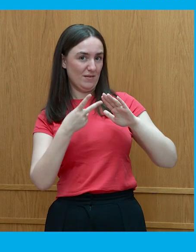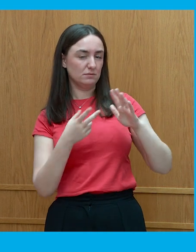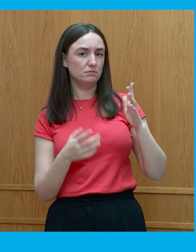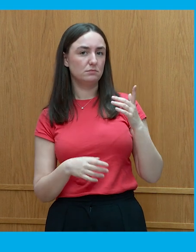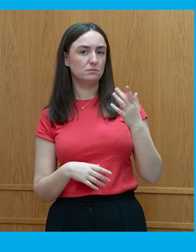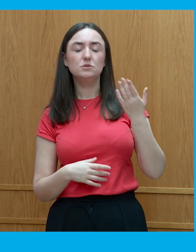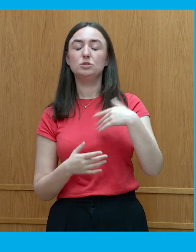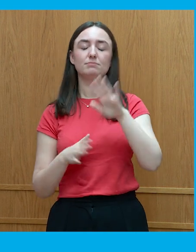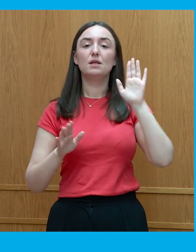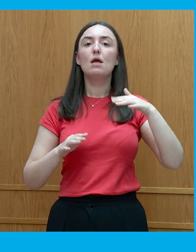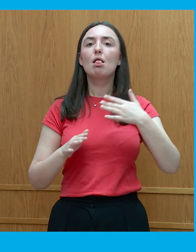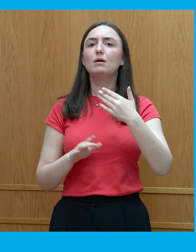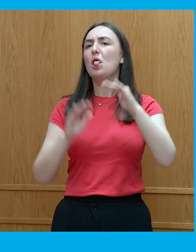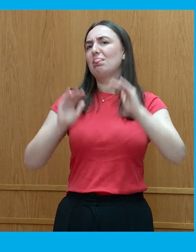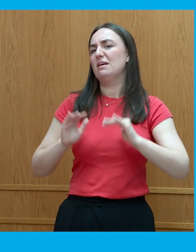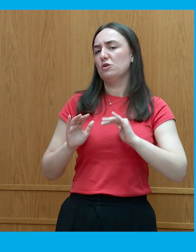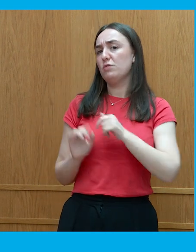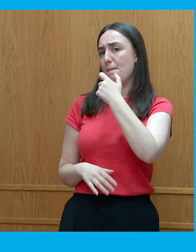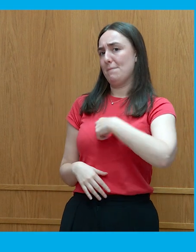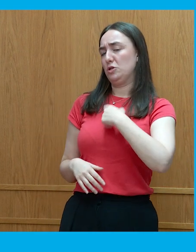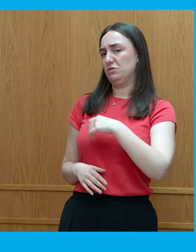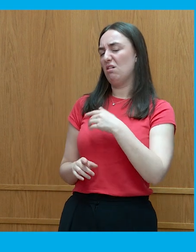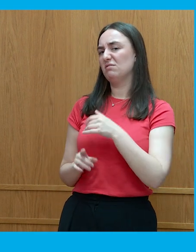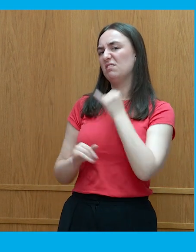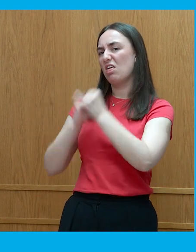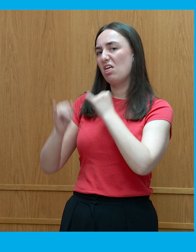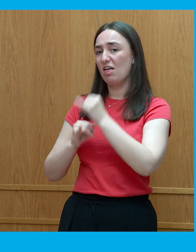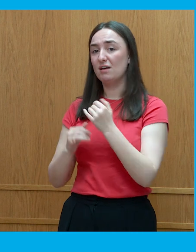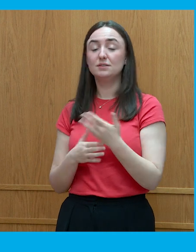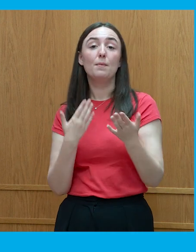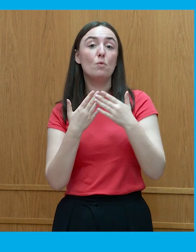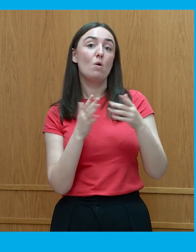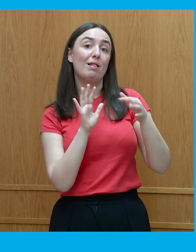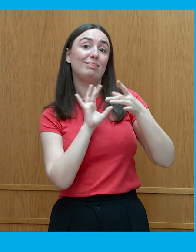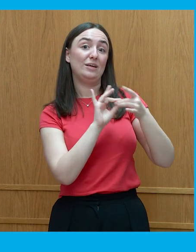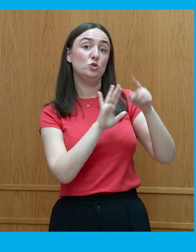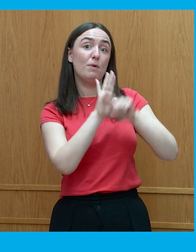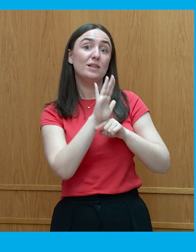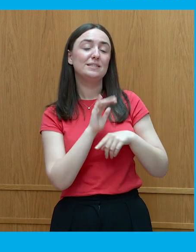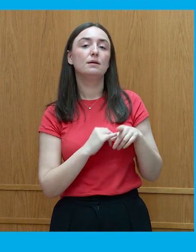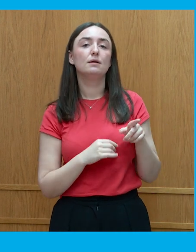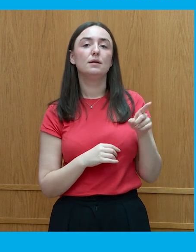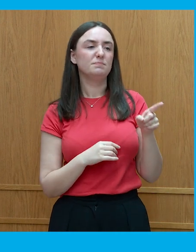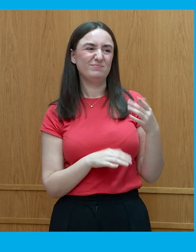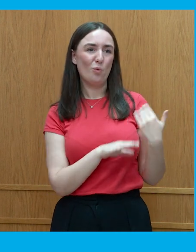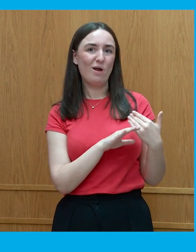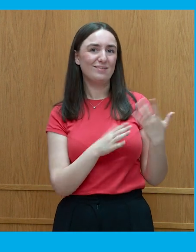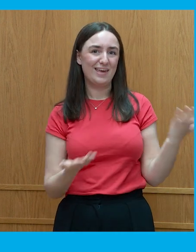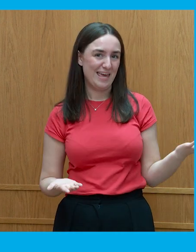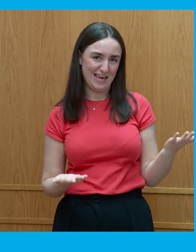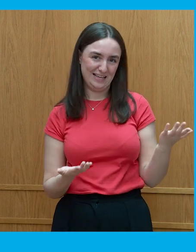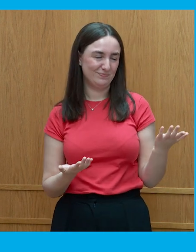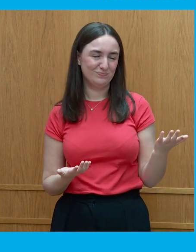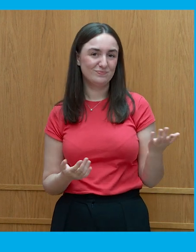the policy and what have you. I don't think that it's working for him. I mean, you know, you guys can probably have more sort of